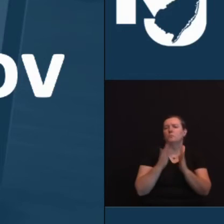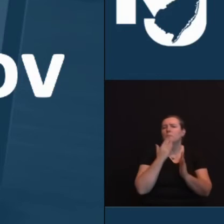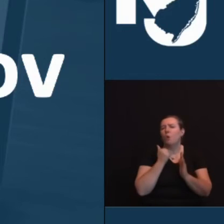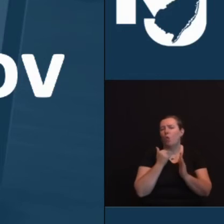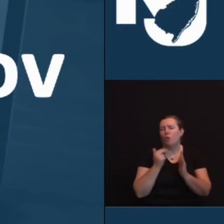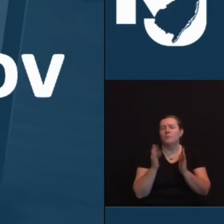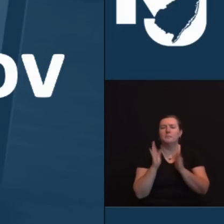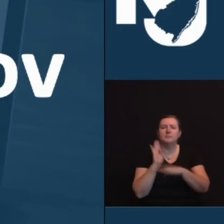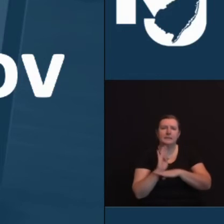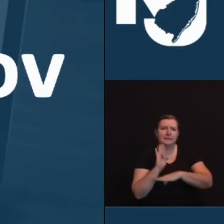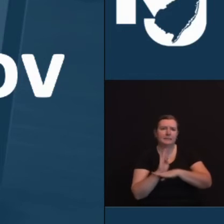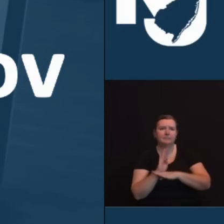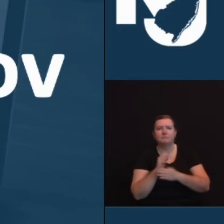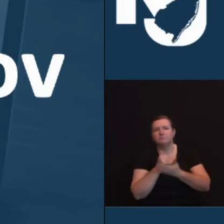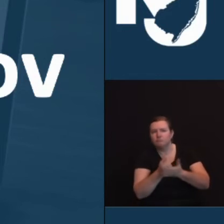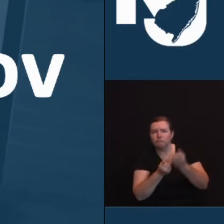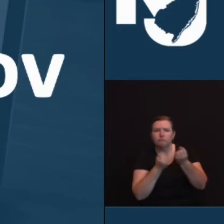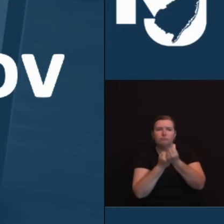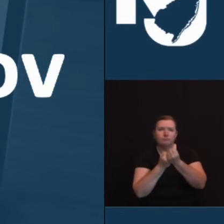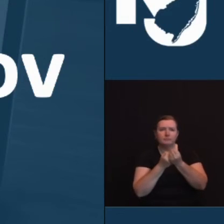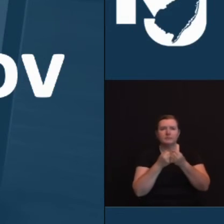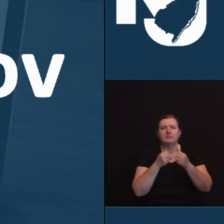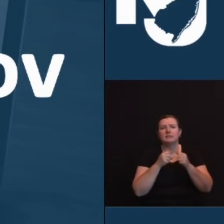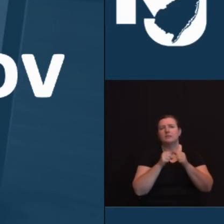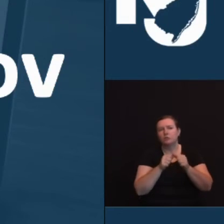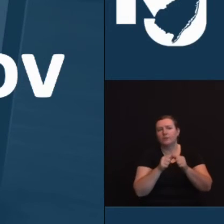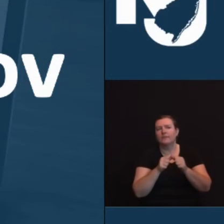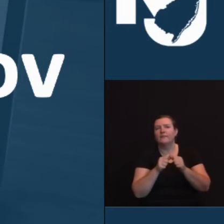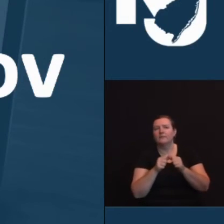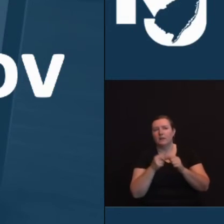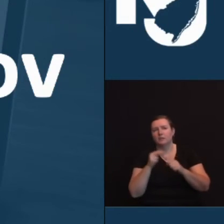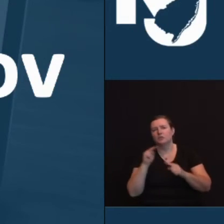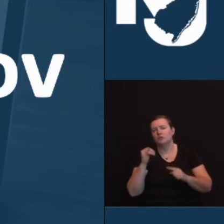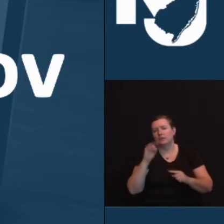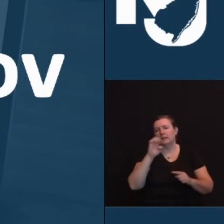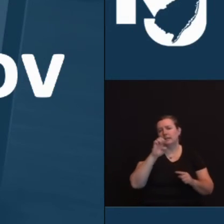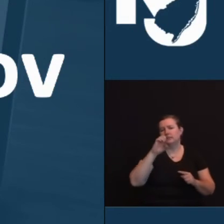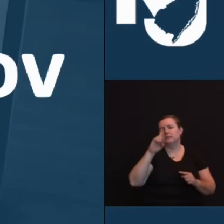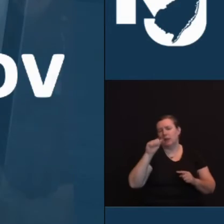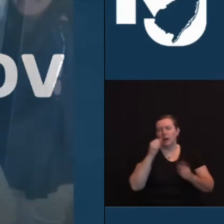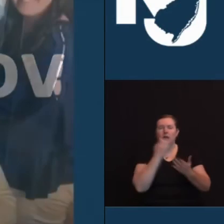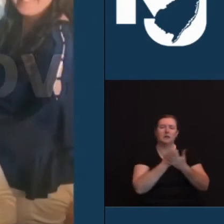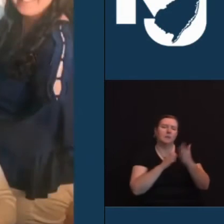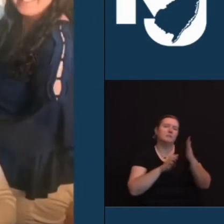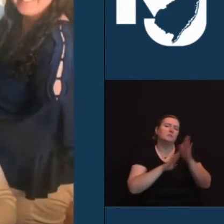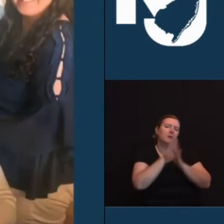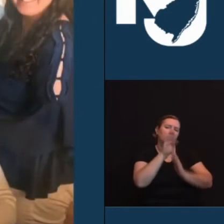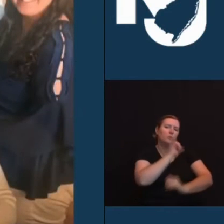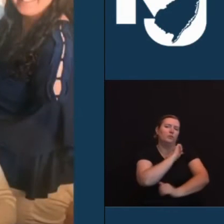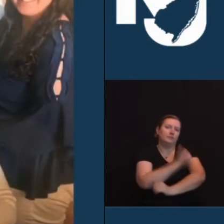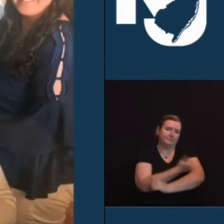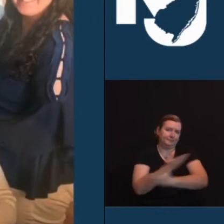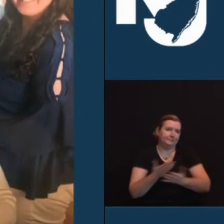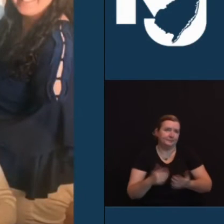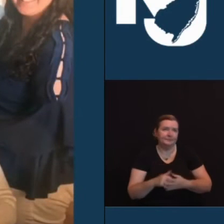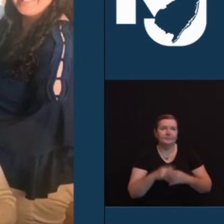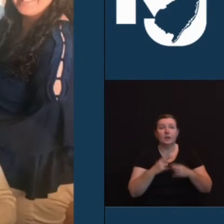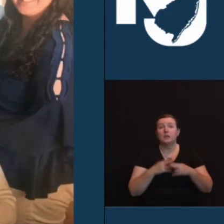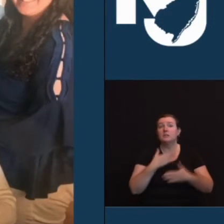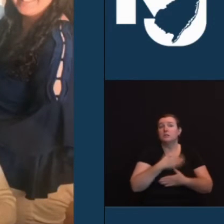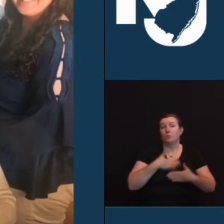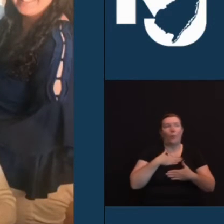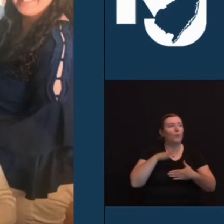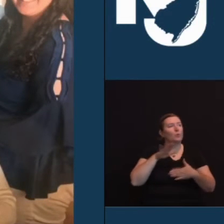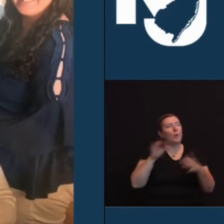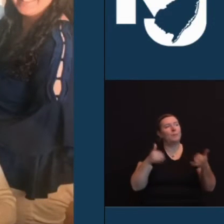assist through the continued efforts of the New Jersey Economic Development Authority. Enjoy Your Party is a Hunterdon County-based company